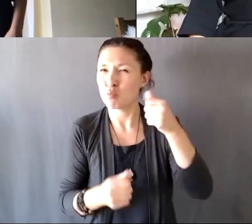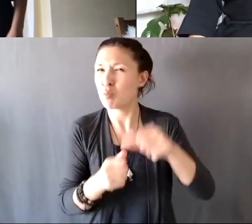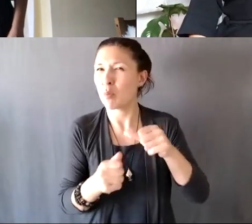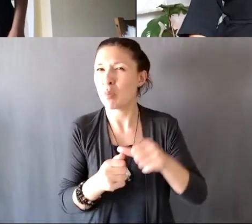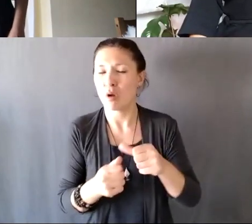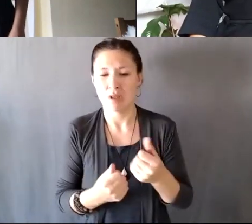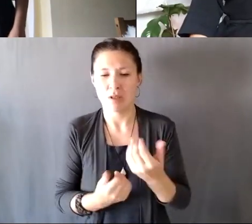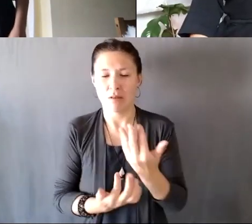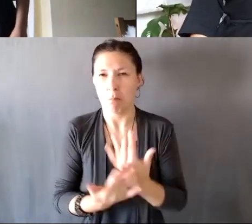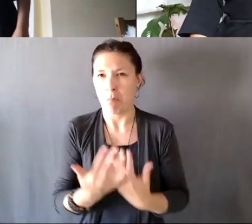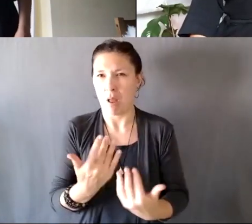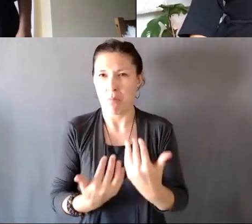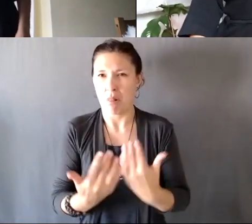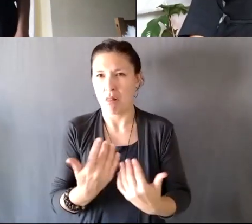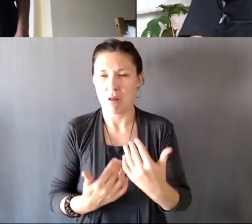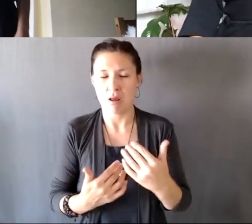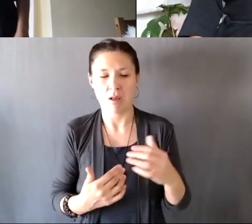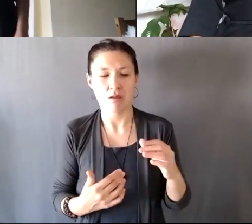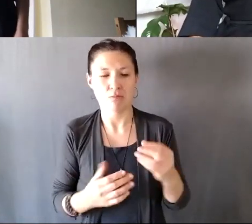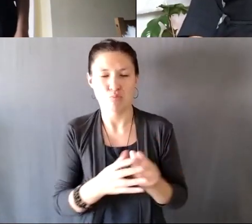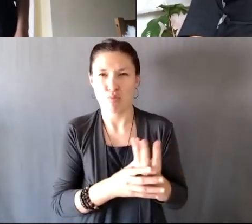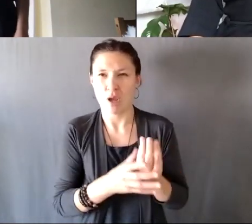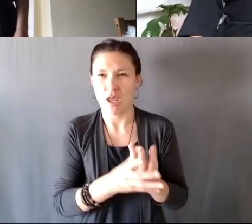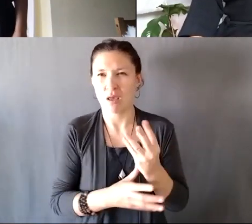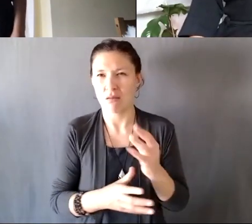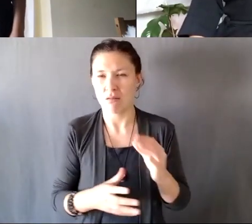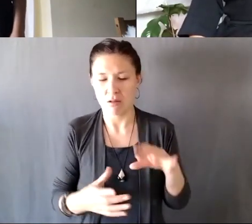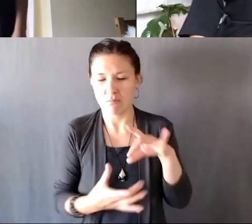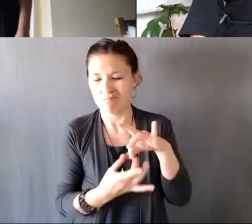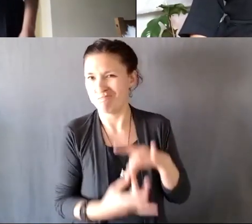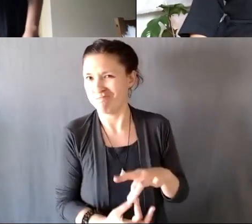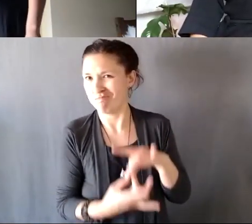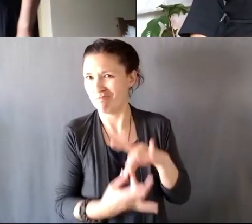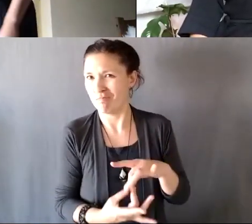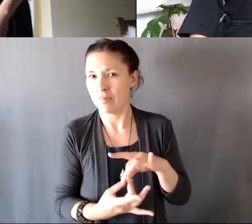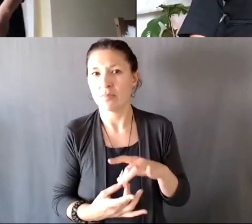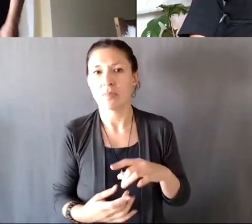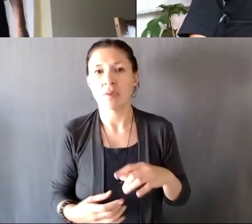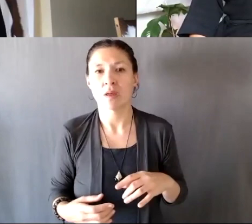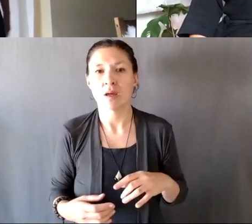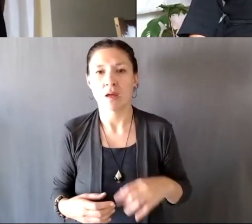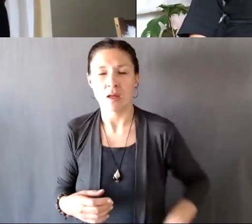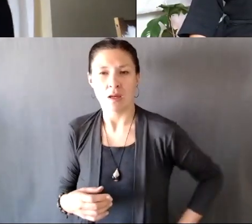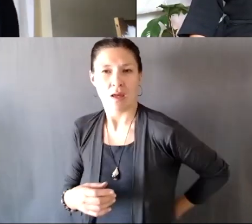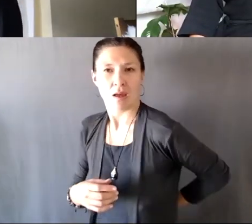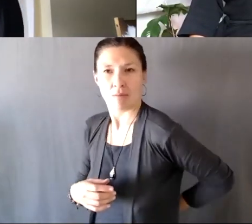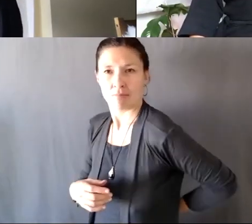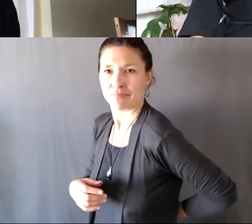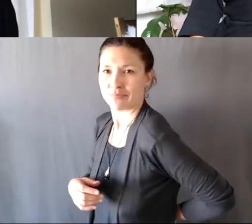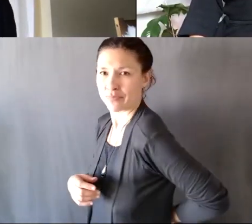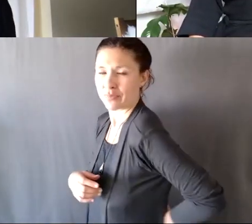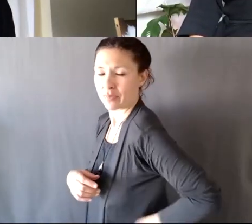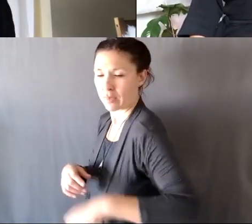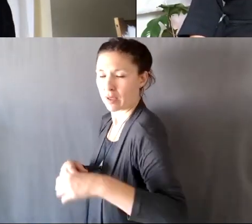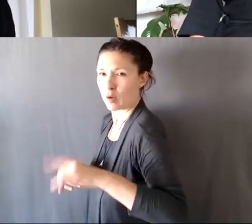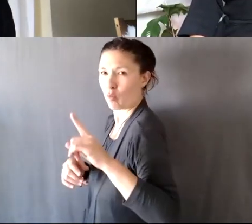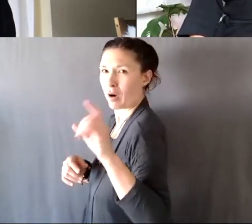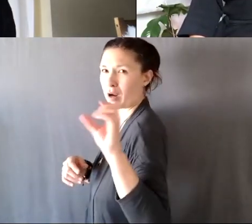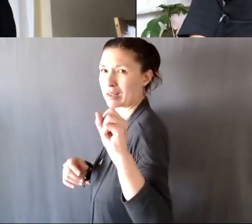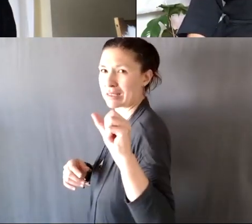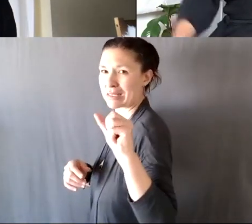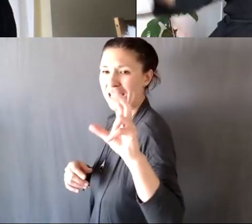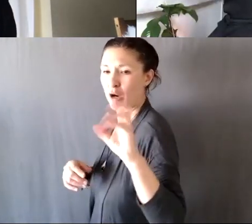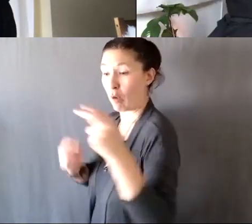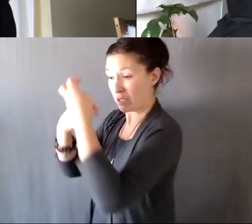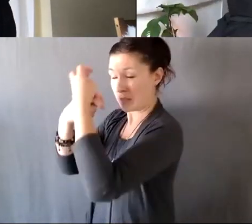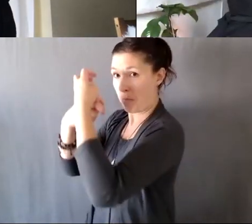What's also important is just like standing is that the sacrum is rooted to the earth. So even if you're sitting, feel this connection of